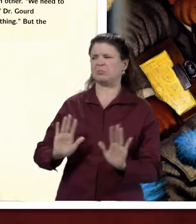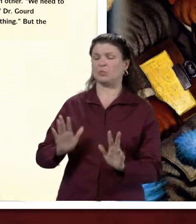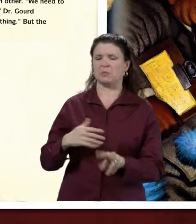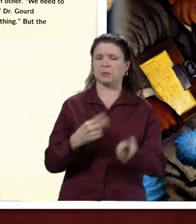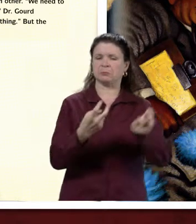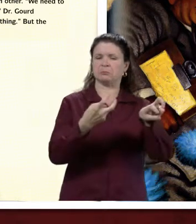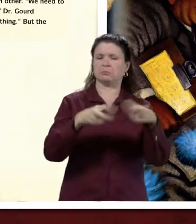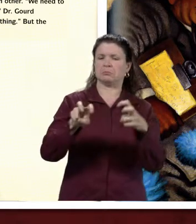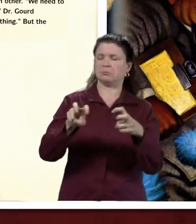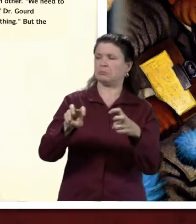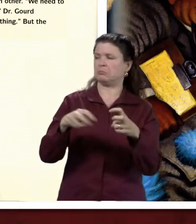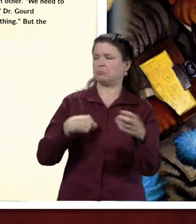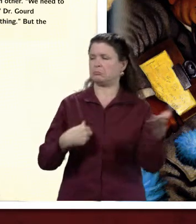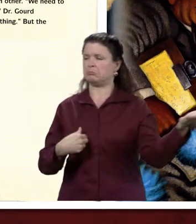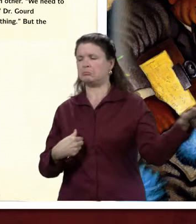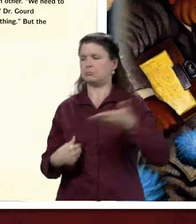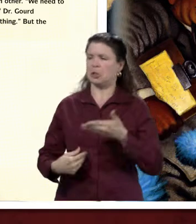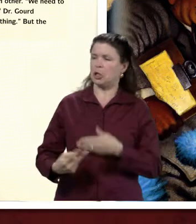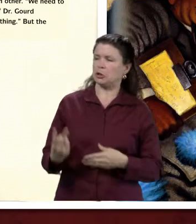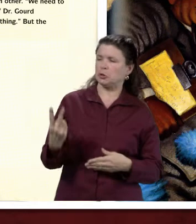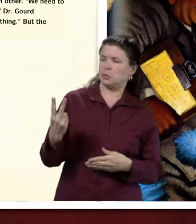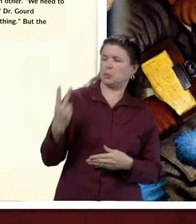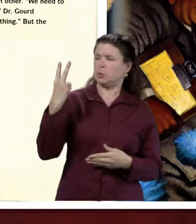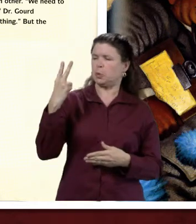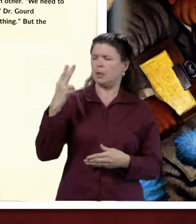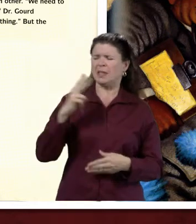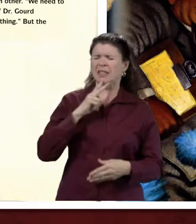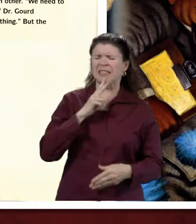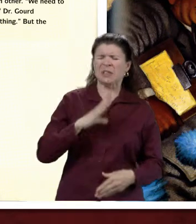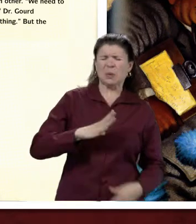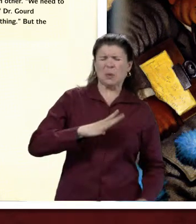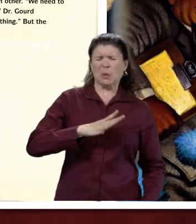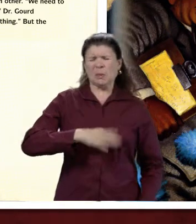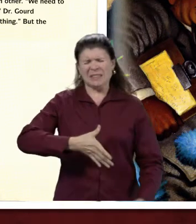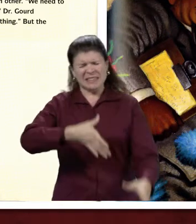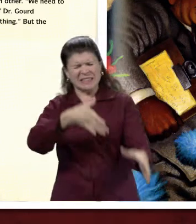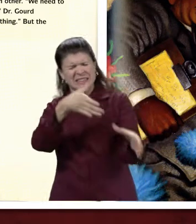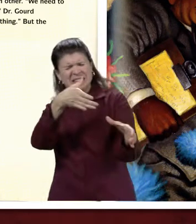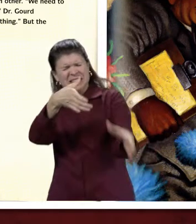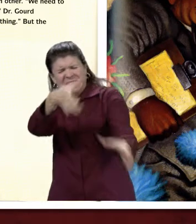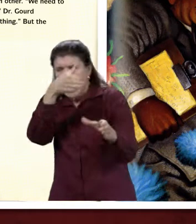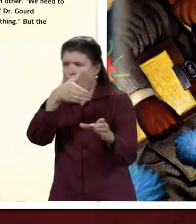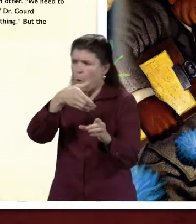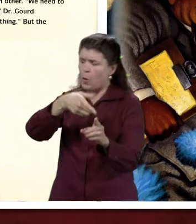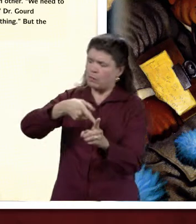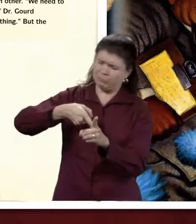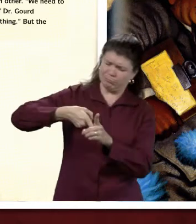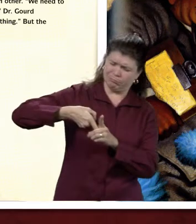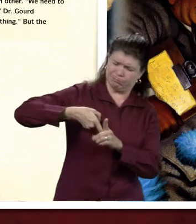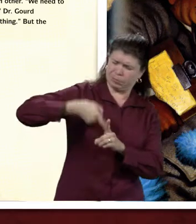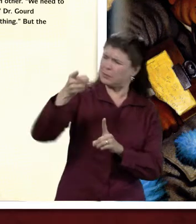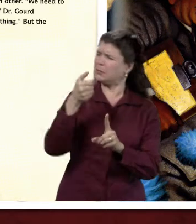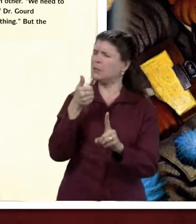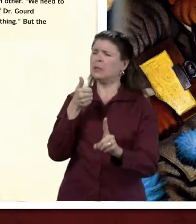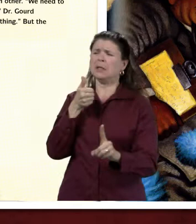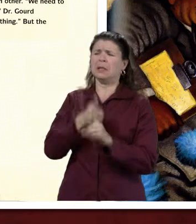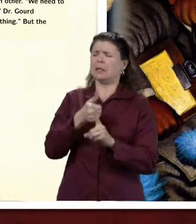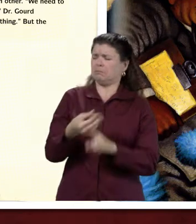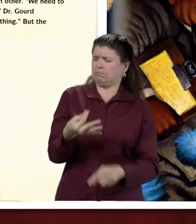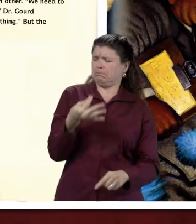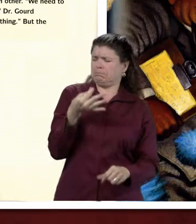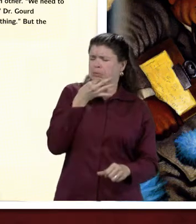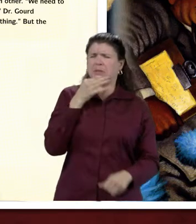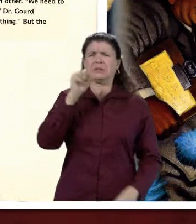Dr. Bumble rushed over as soon as Mrs. Cream called. But this time, instead of the specialists, he brought